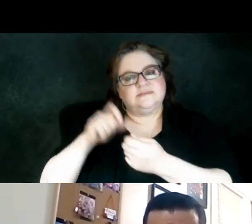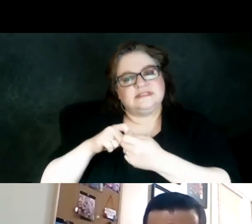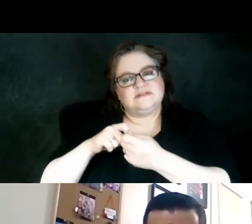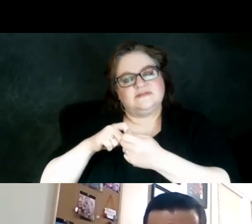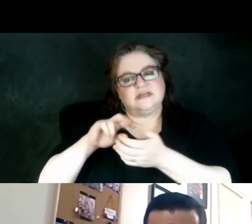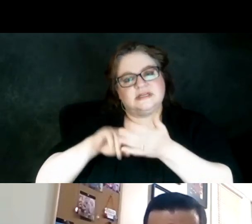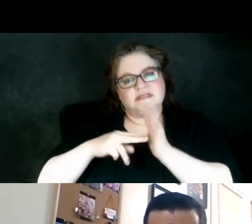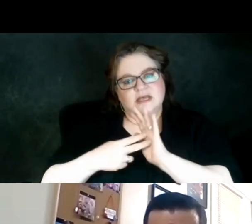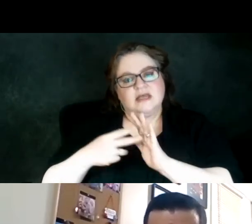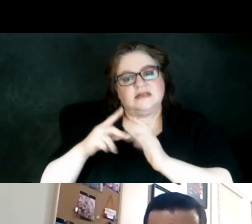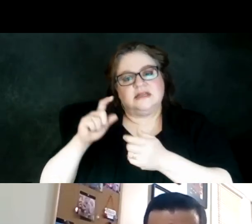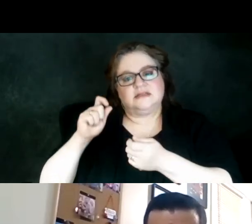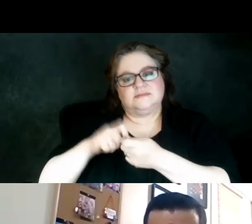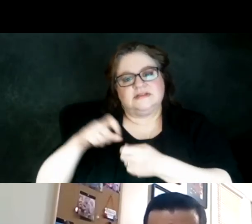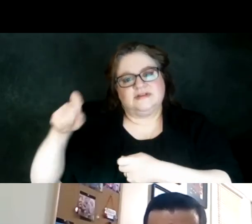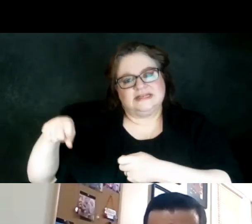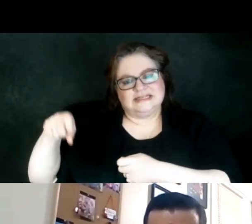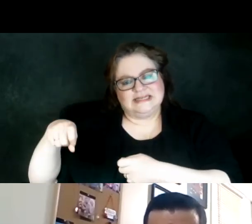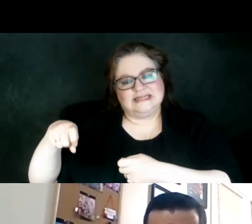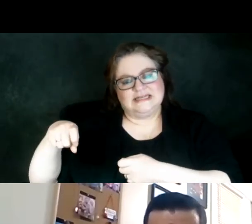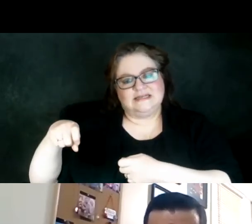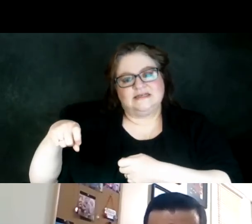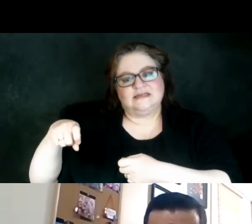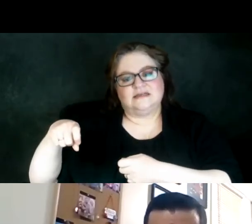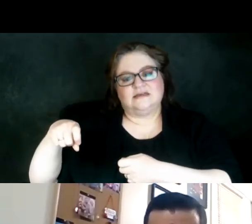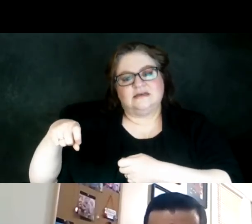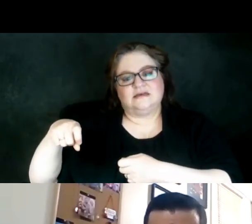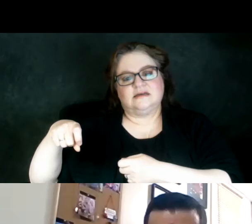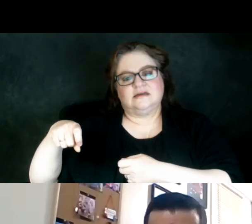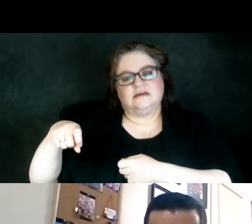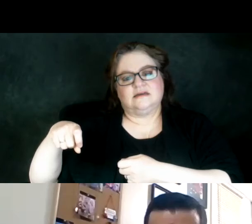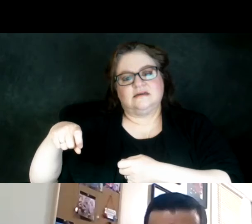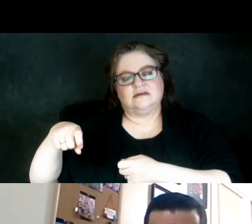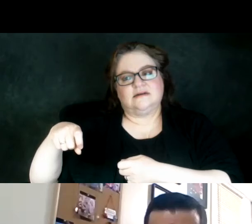and a specific need that had been